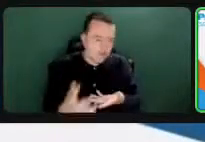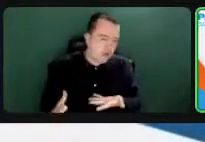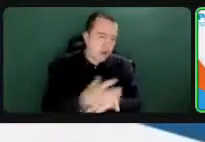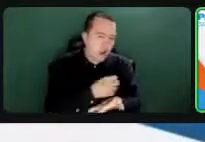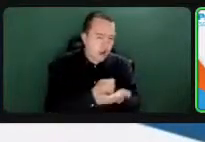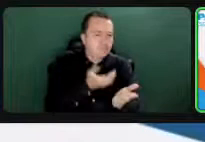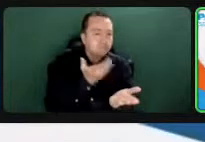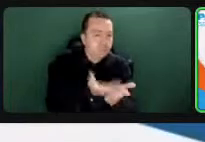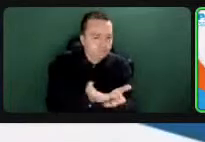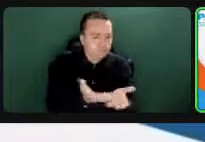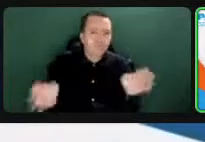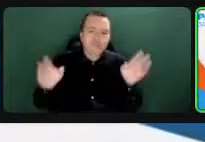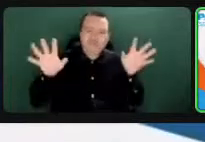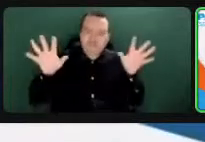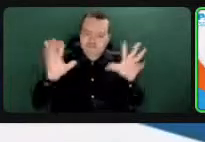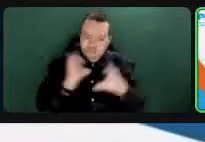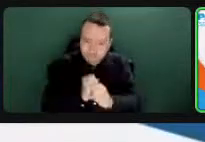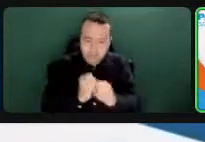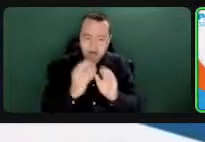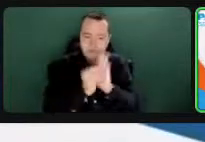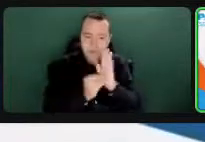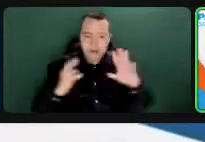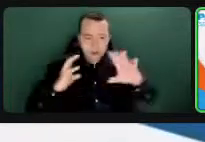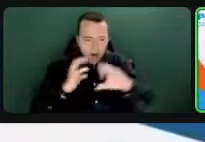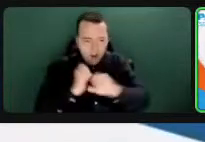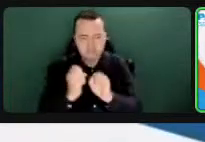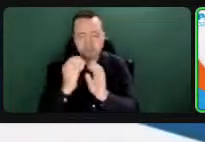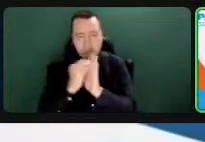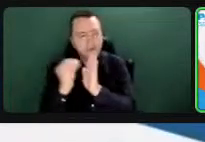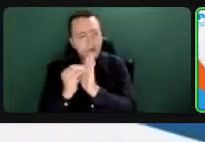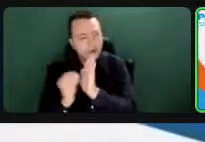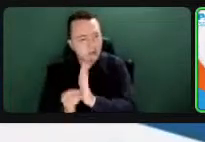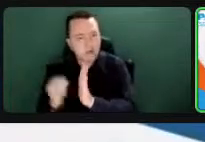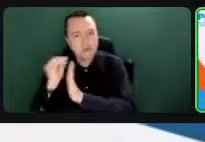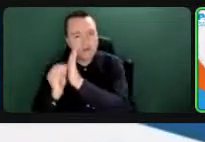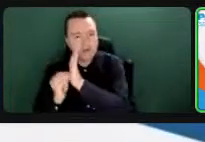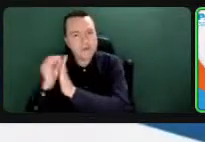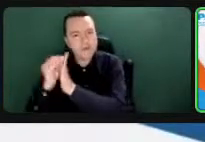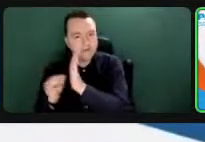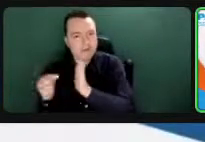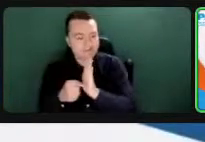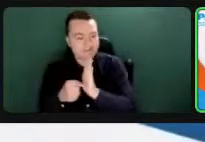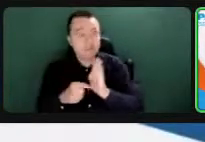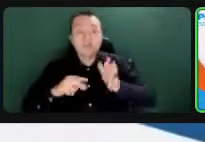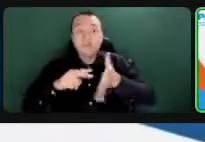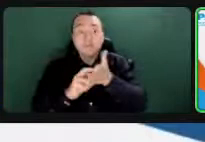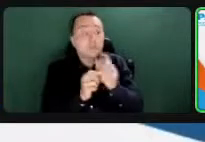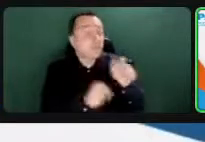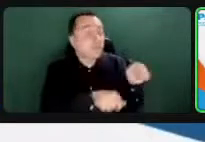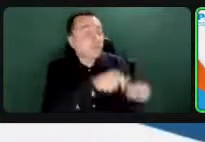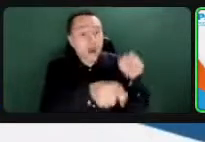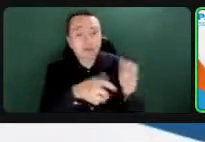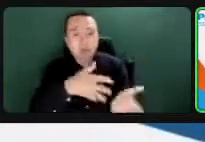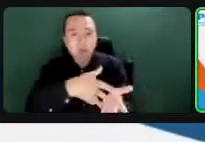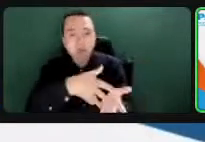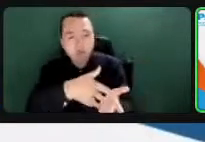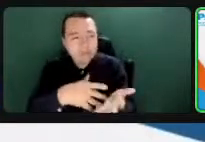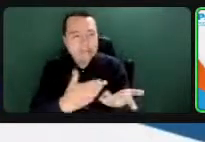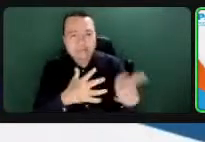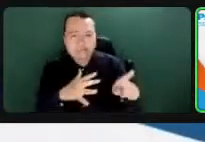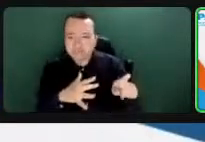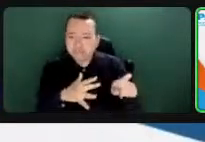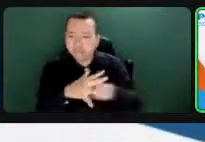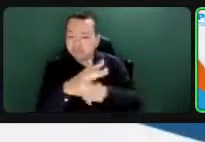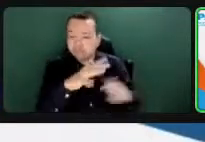vulnerable populations that have been adversely impacted by the pandemic so that we can really target the necessary